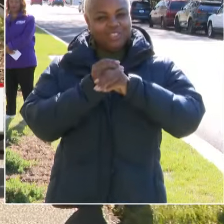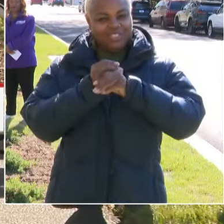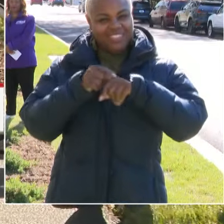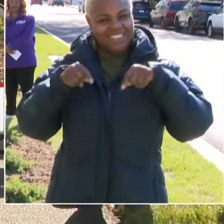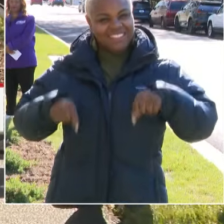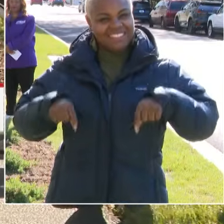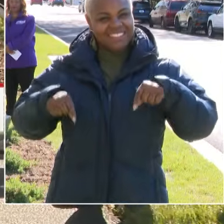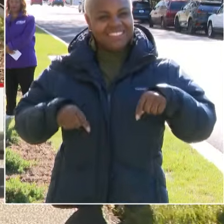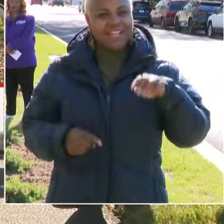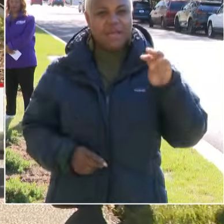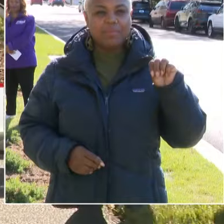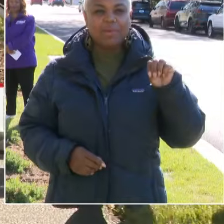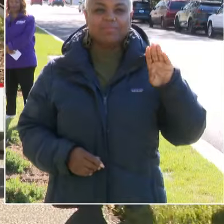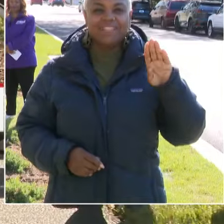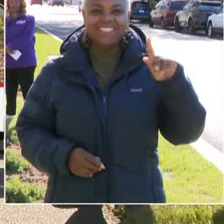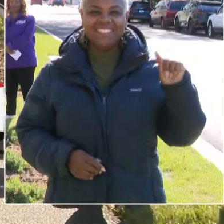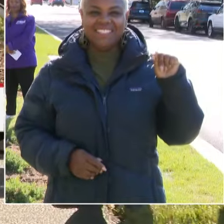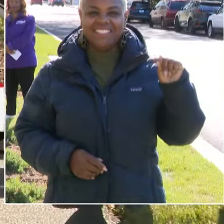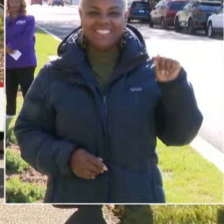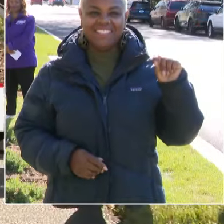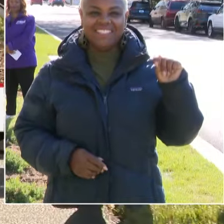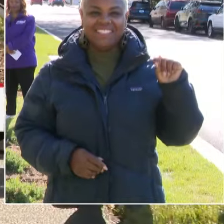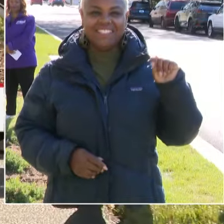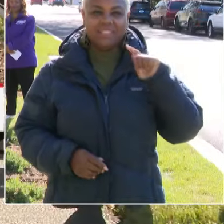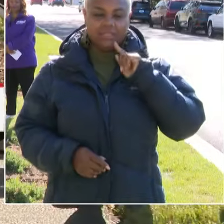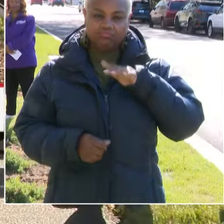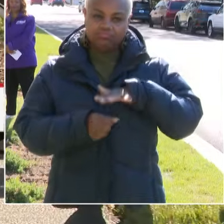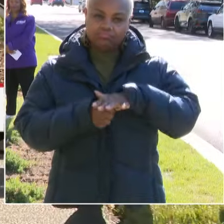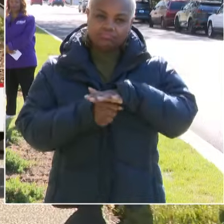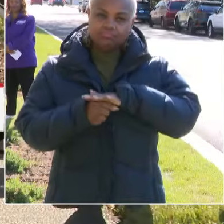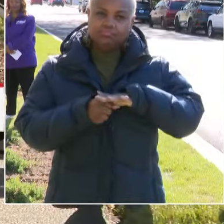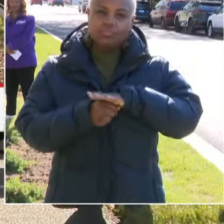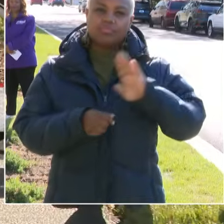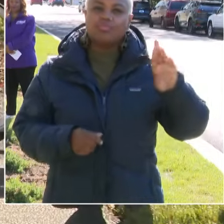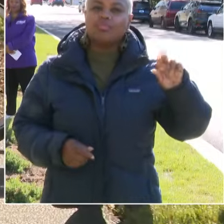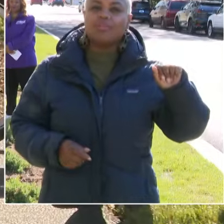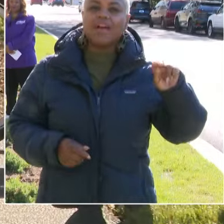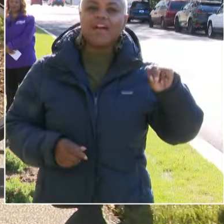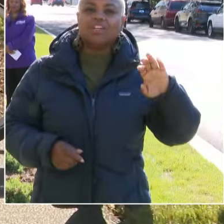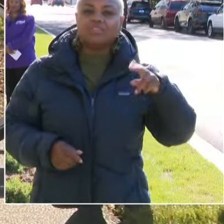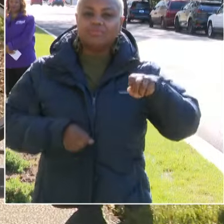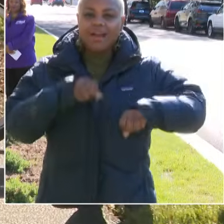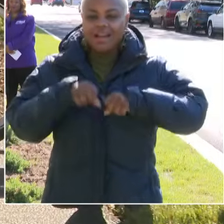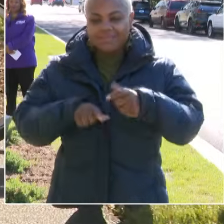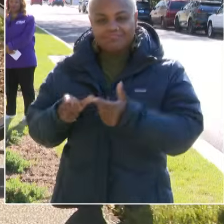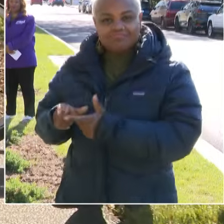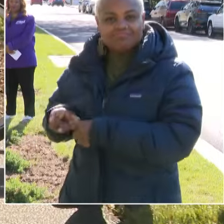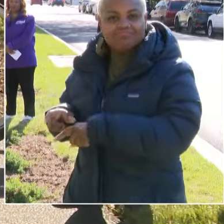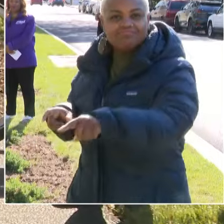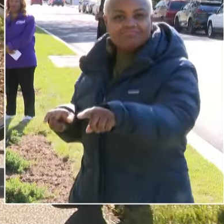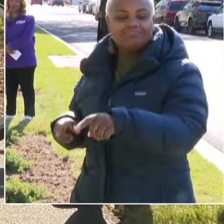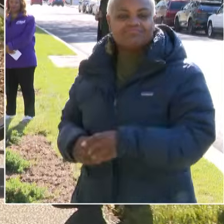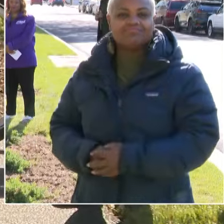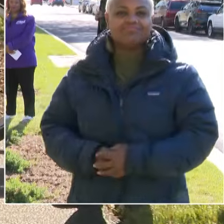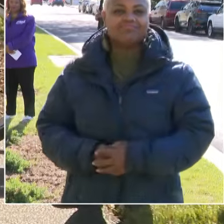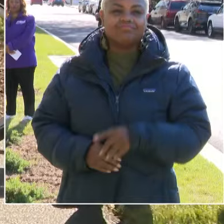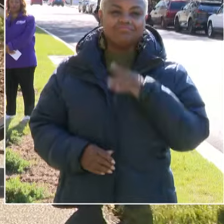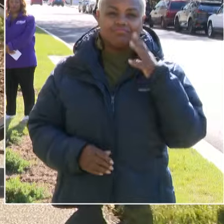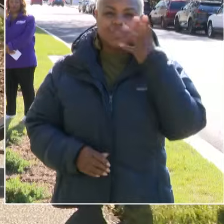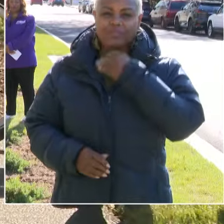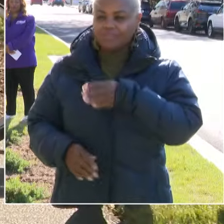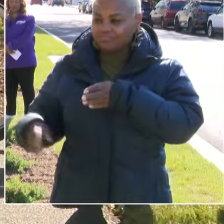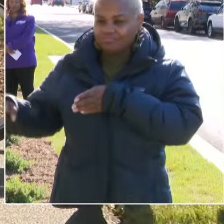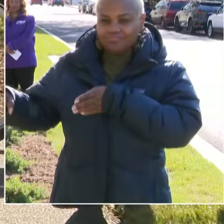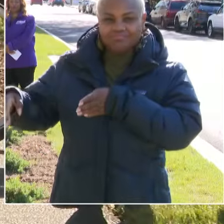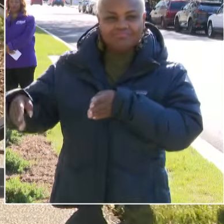incredible Metropolitan Branch Trail. It's beautiful, it's wide, it's safe, it's